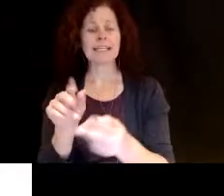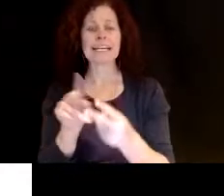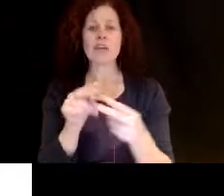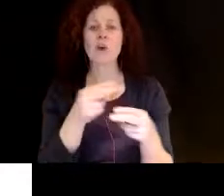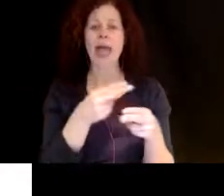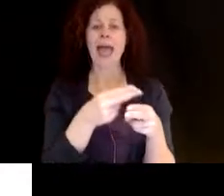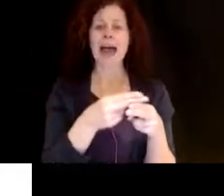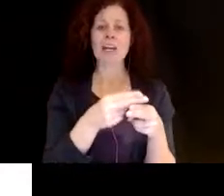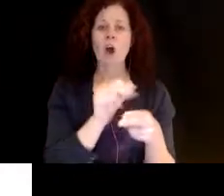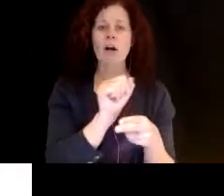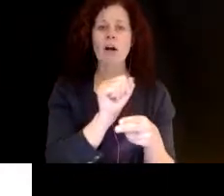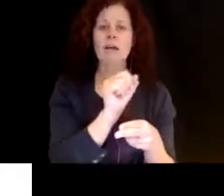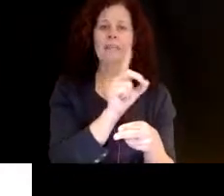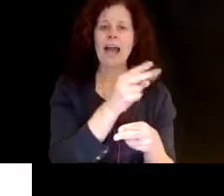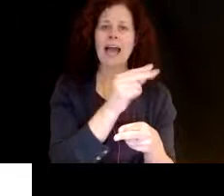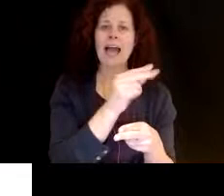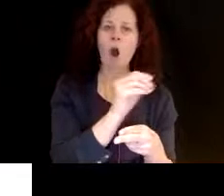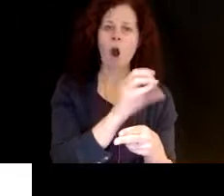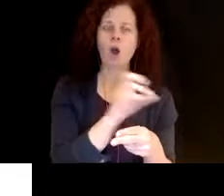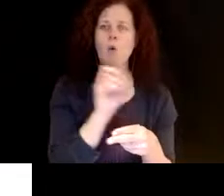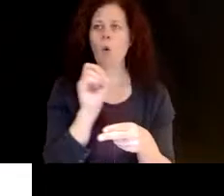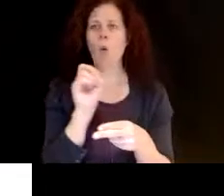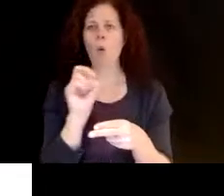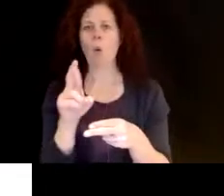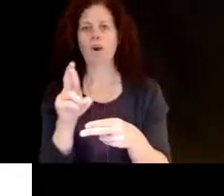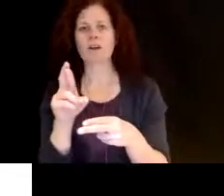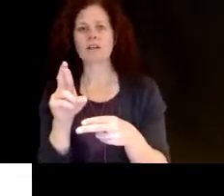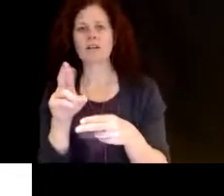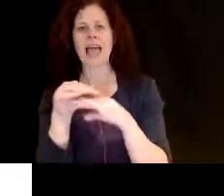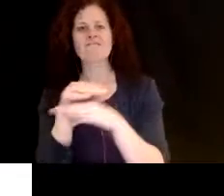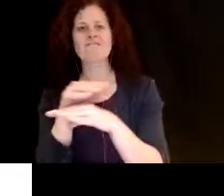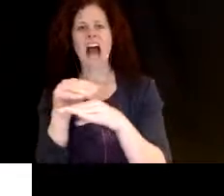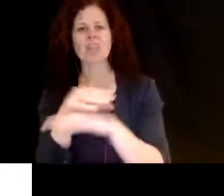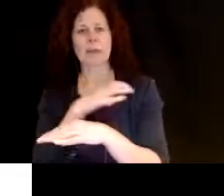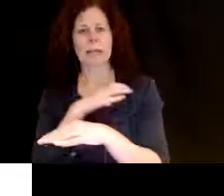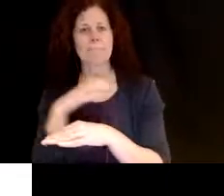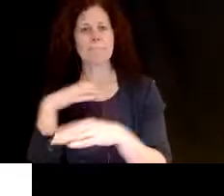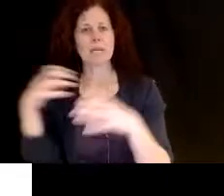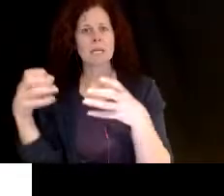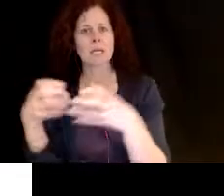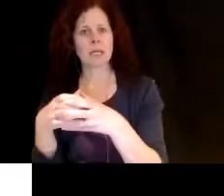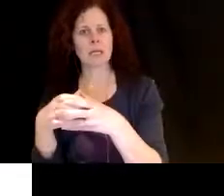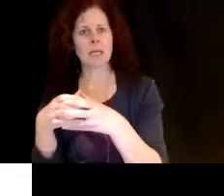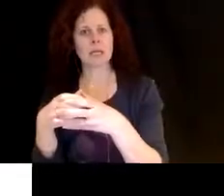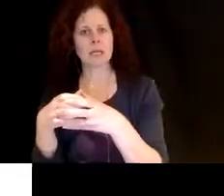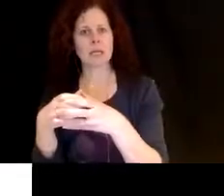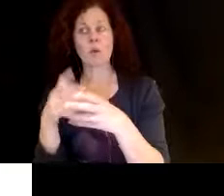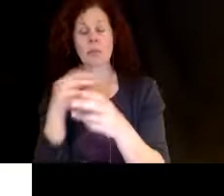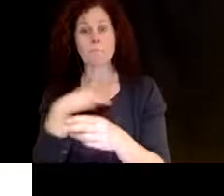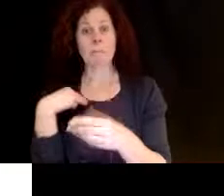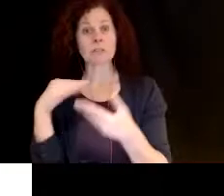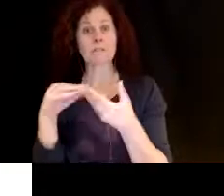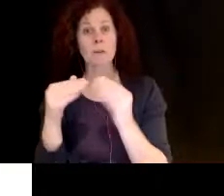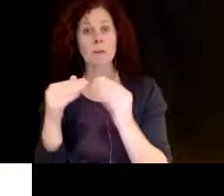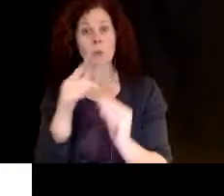that is disability focused, using members from the CIL or the community who have disabilities.